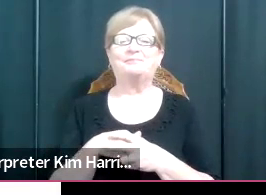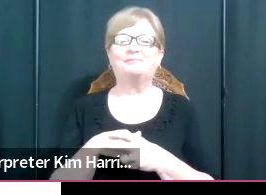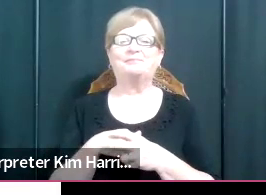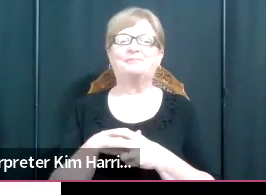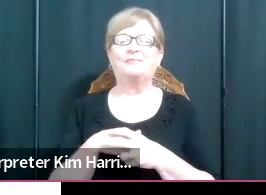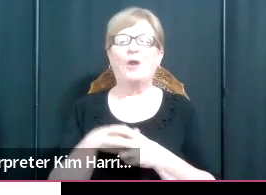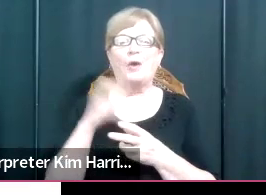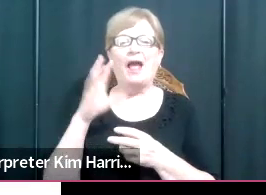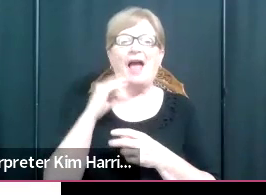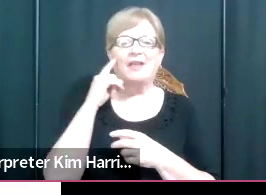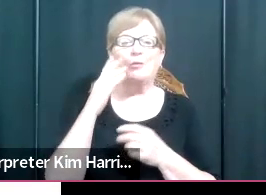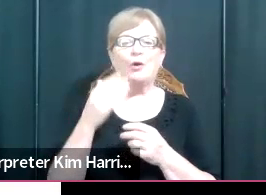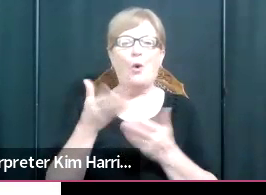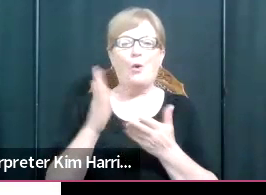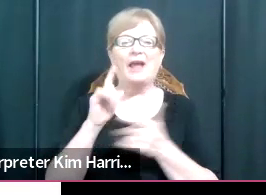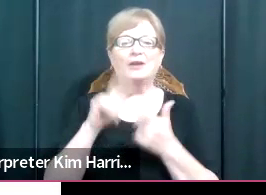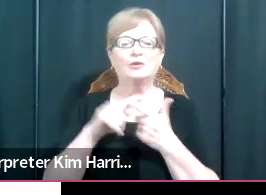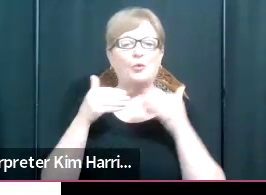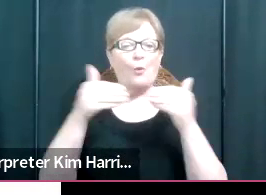think we're okay to move on.